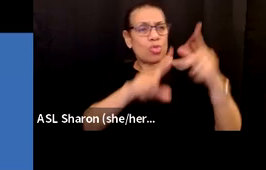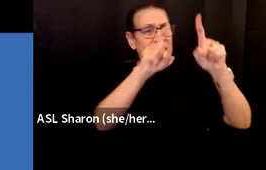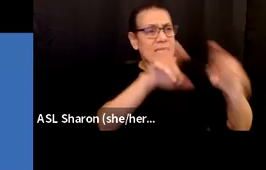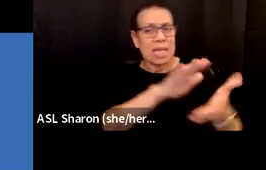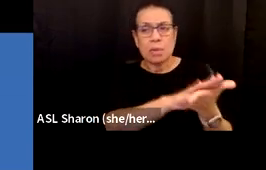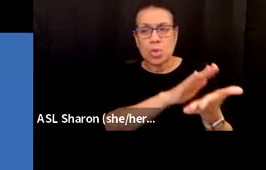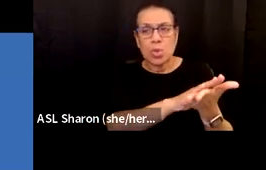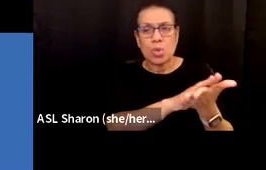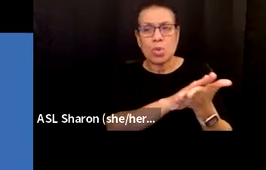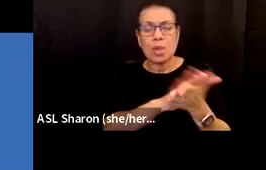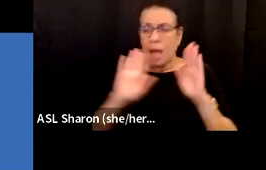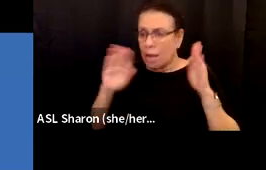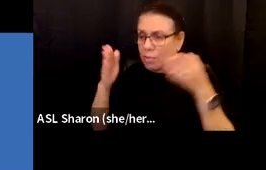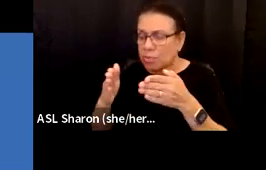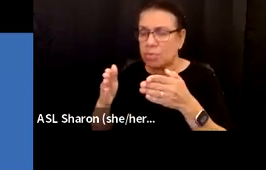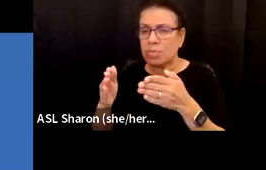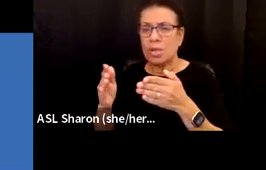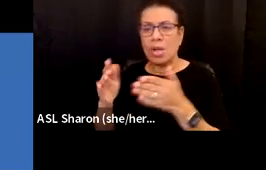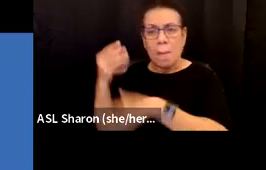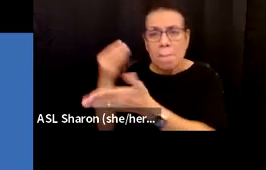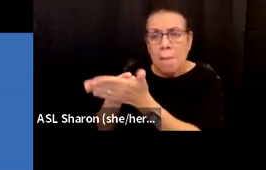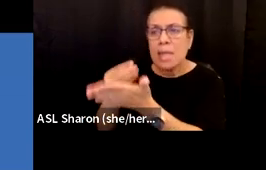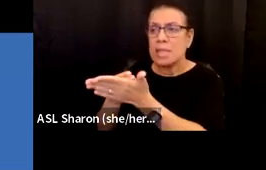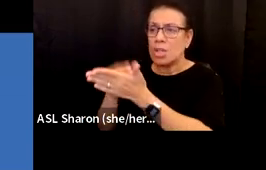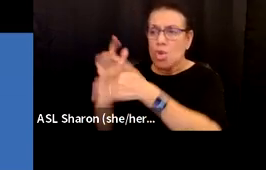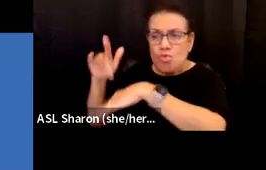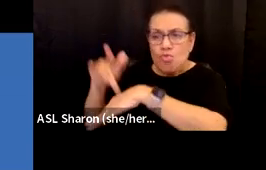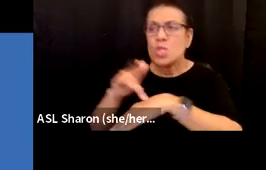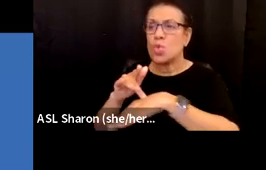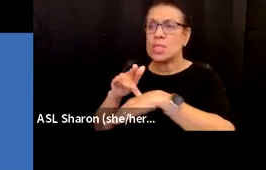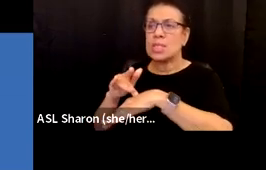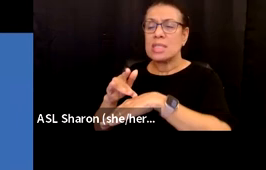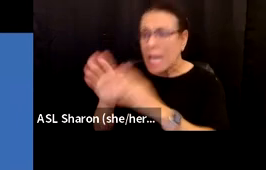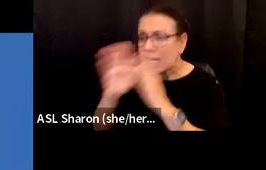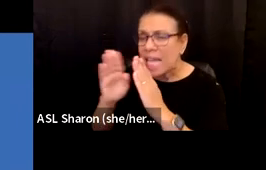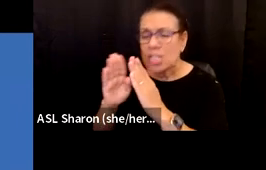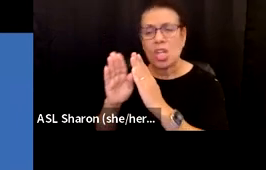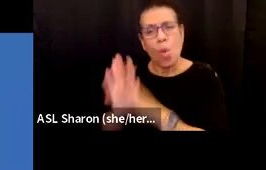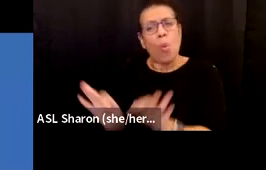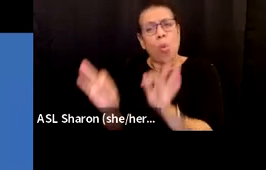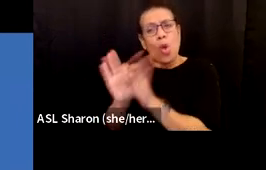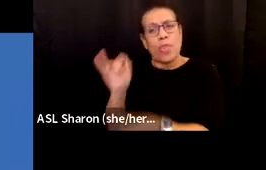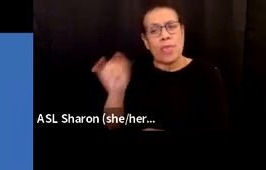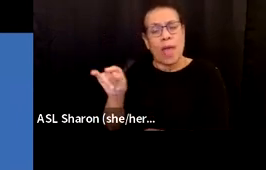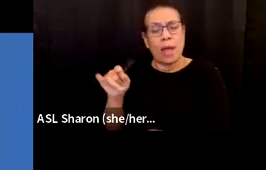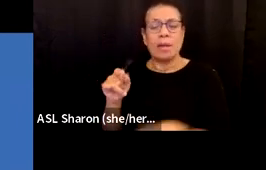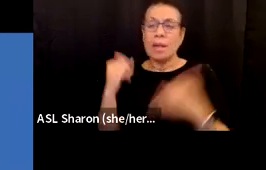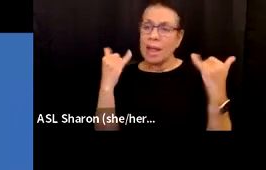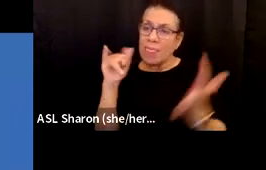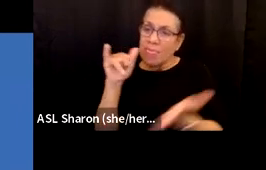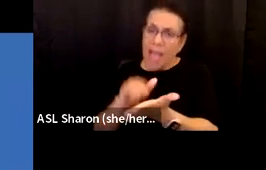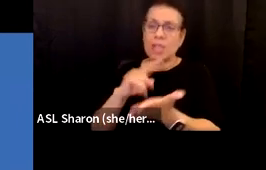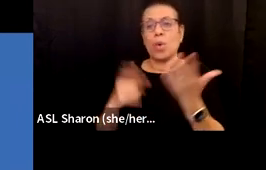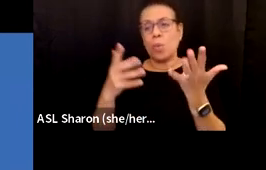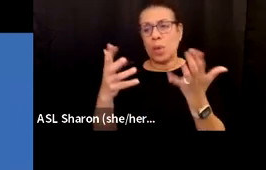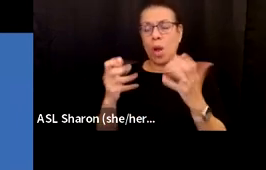level of effort in the same level of resources and the same level of attention and that's what we're trying to do here uh